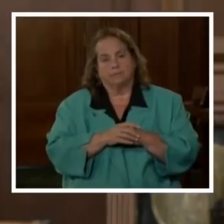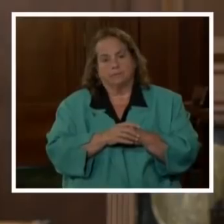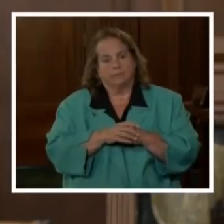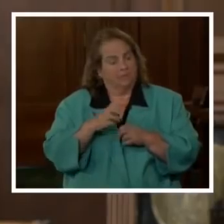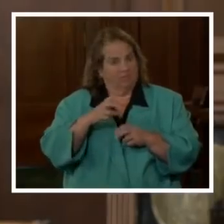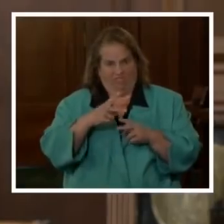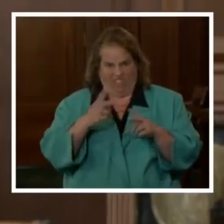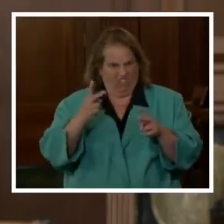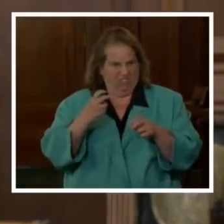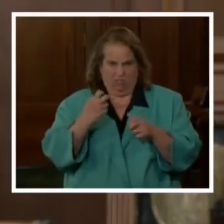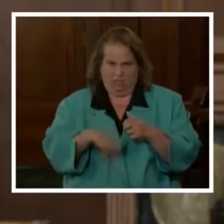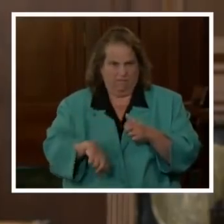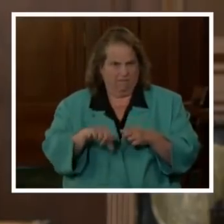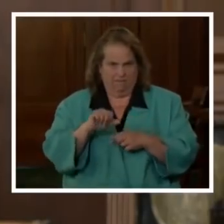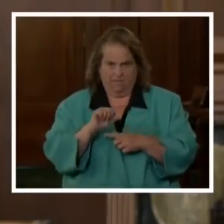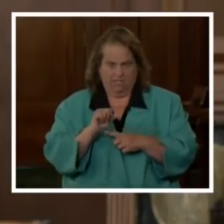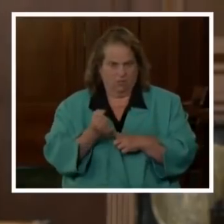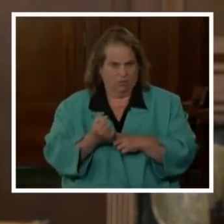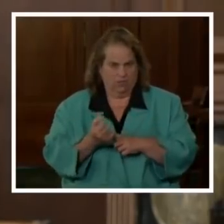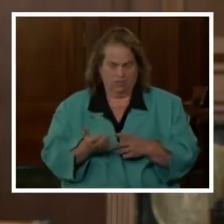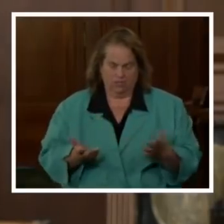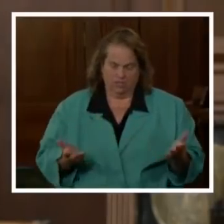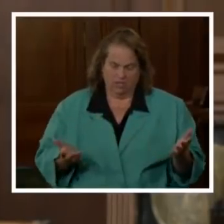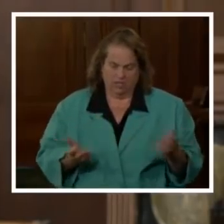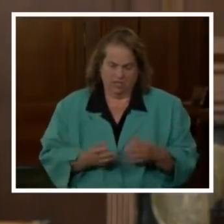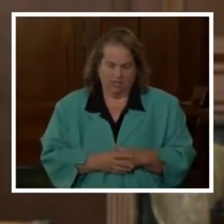with a tough situation, and